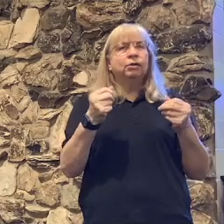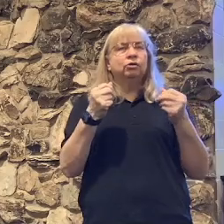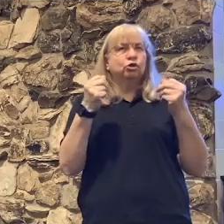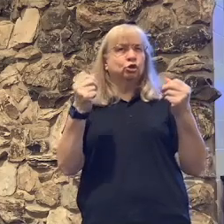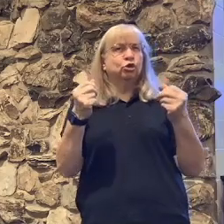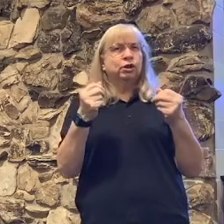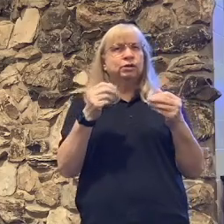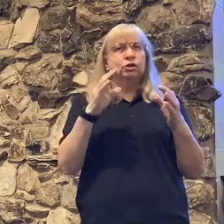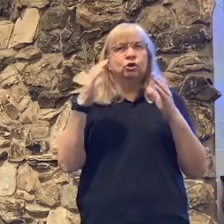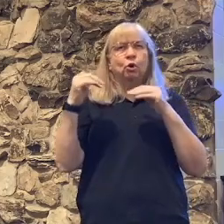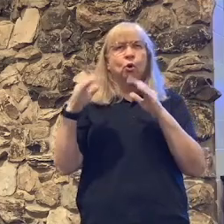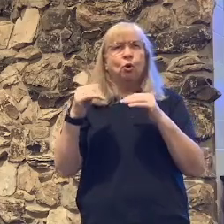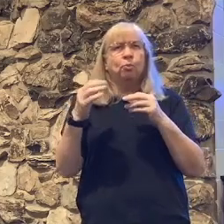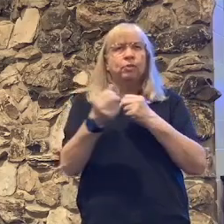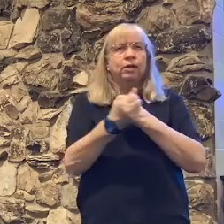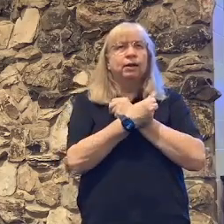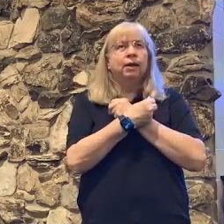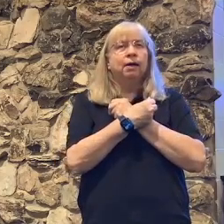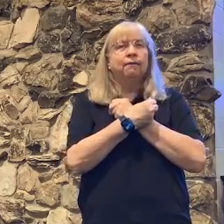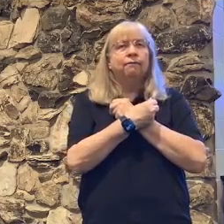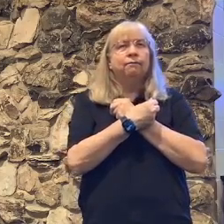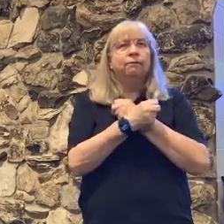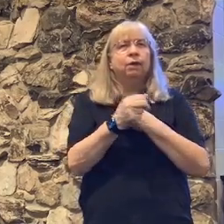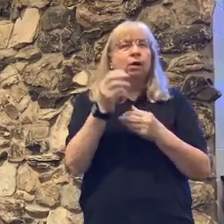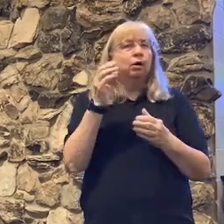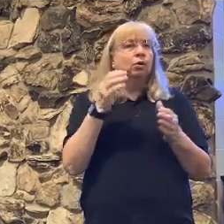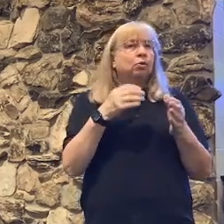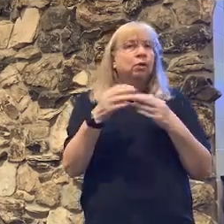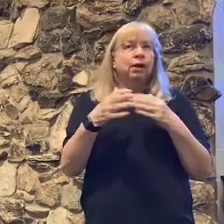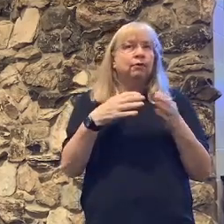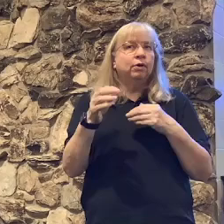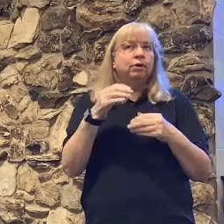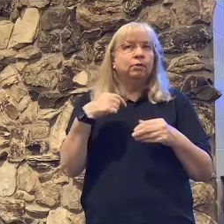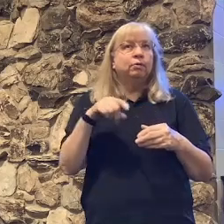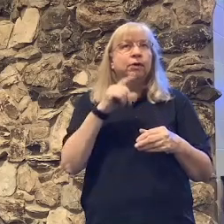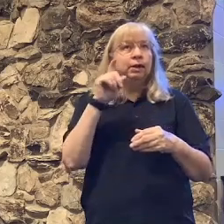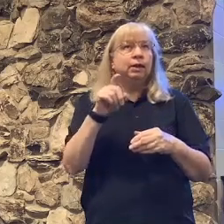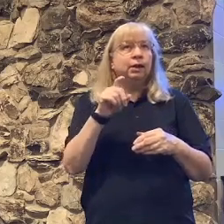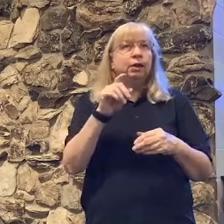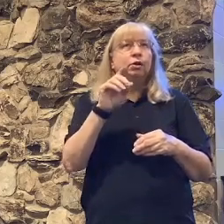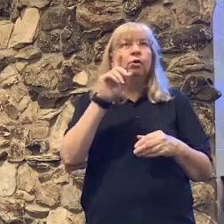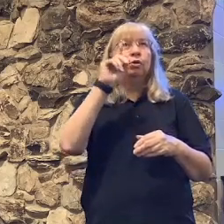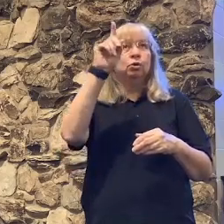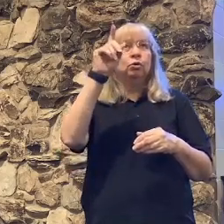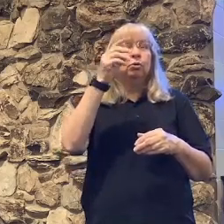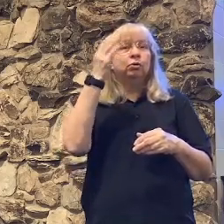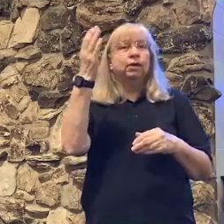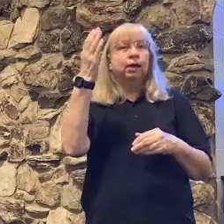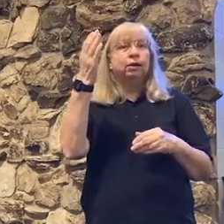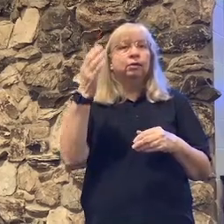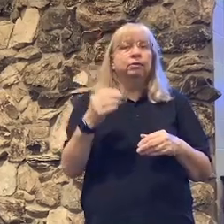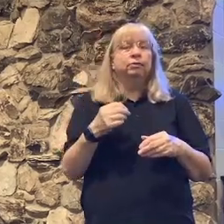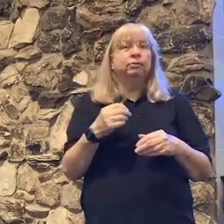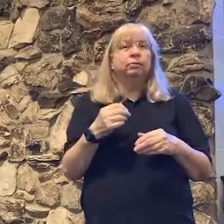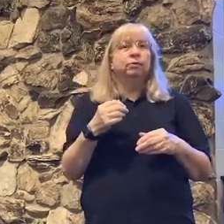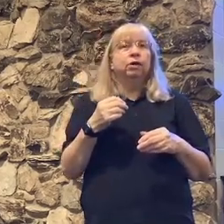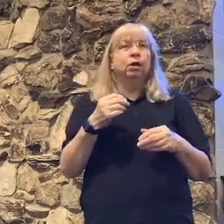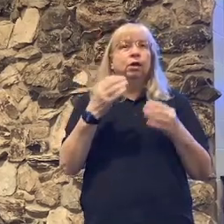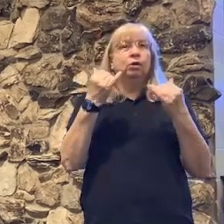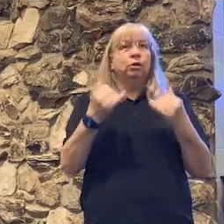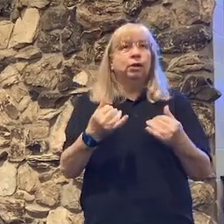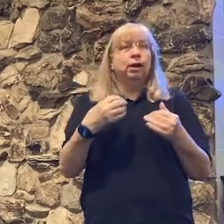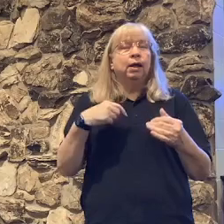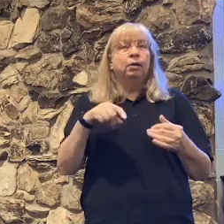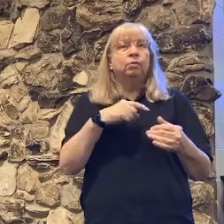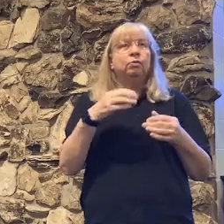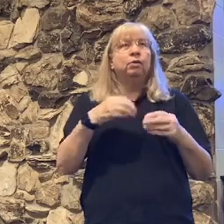the hope, the love, whatever it is that we needed, you were there. Today we give you